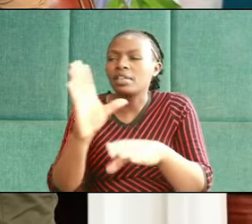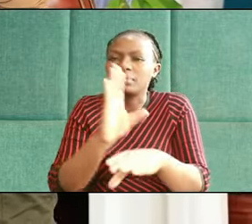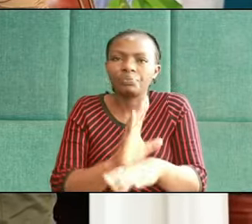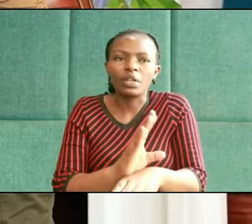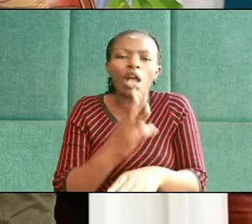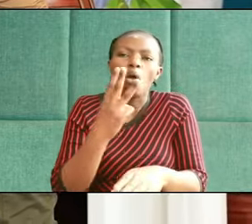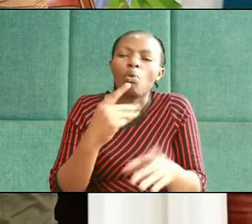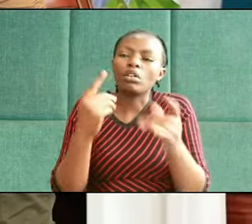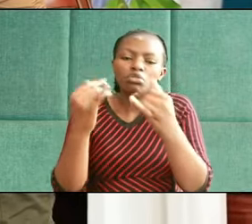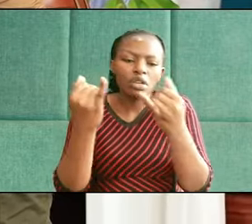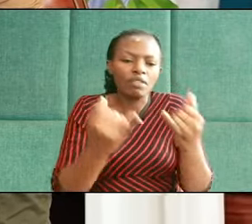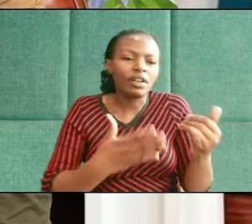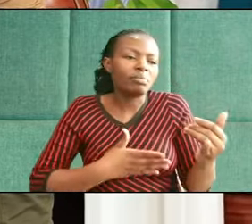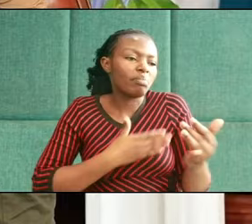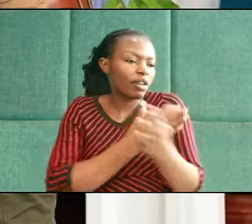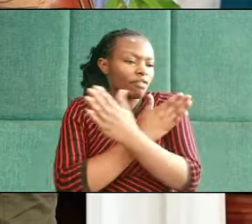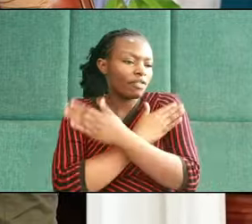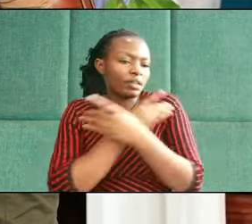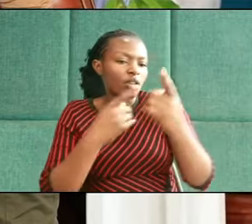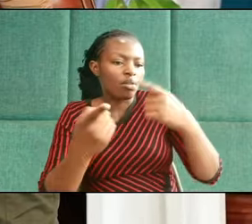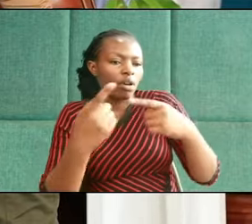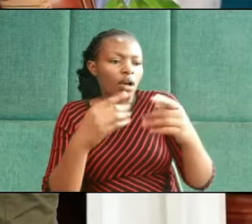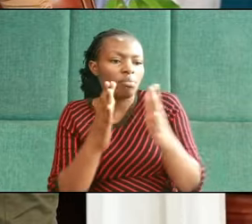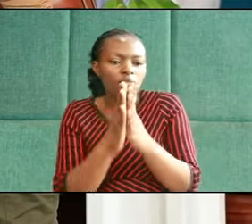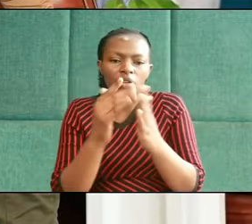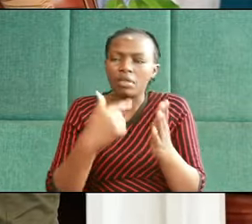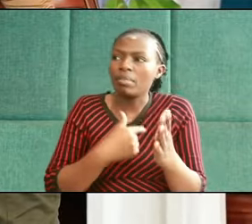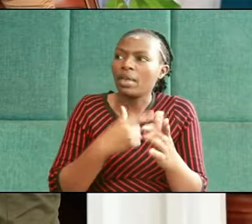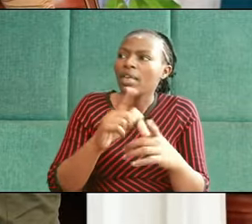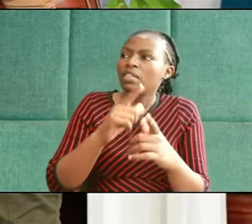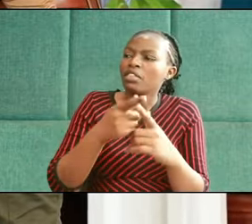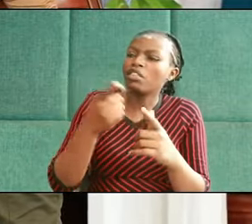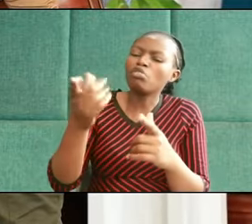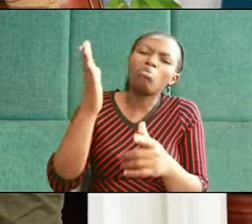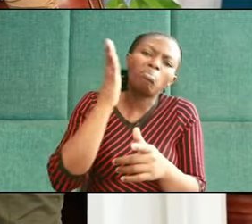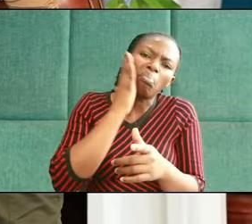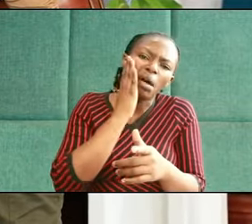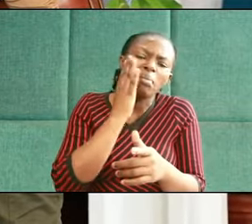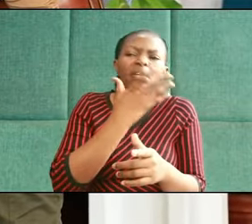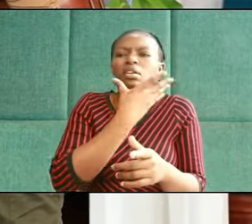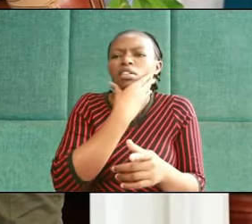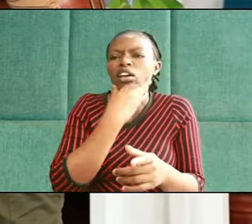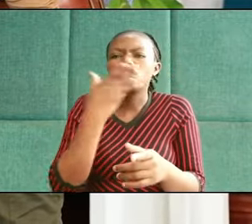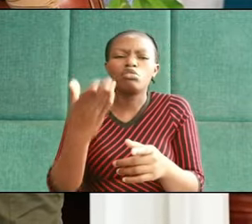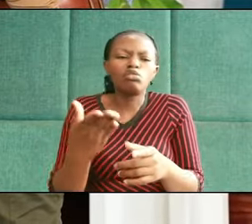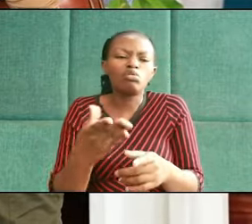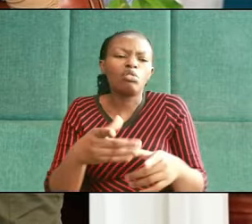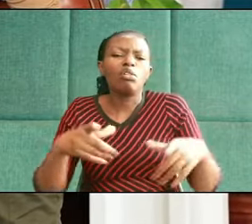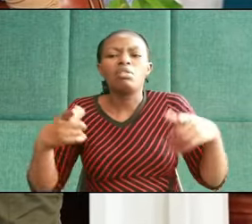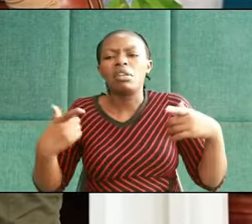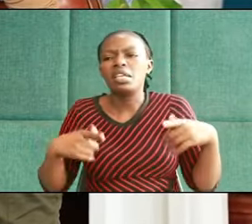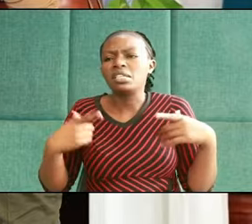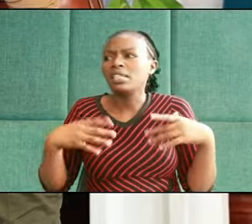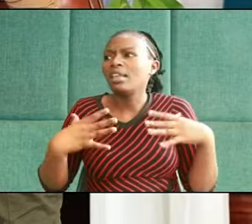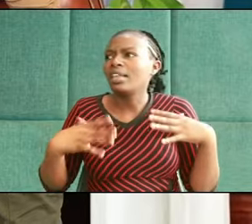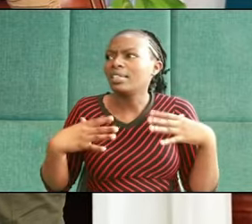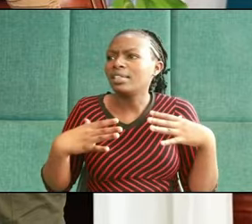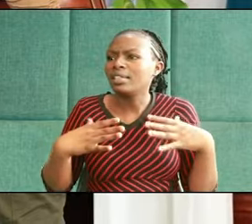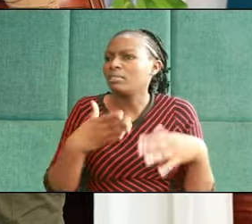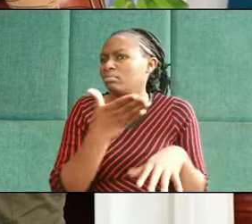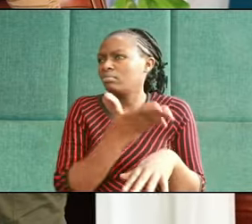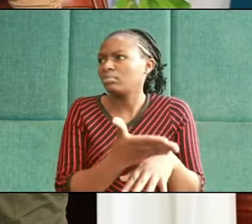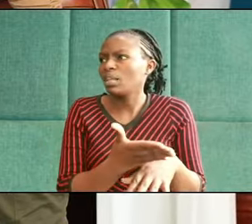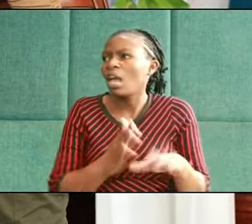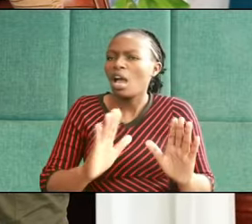invited my friends to come with me, but you and Mommy are delaying. Can you please pay for us a cab so we can go? How would